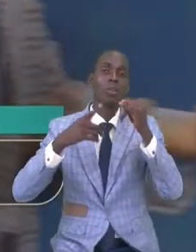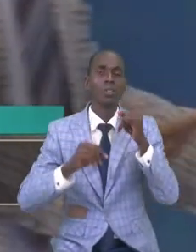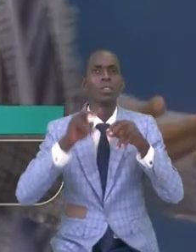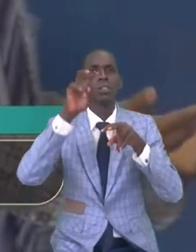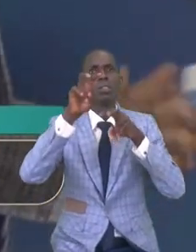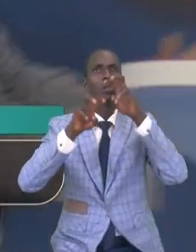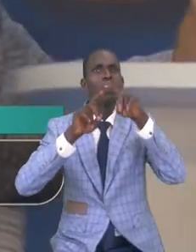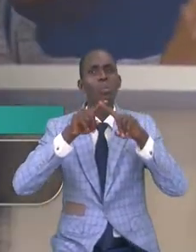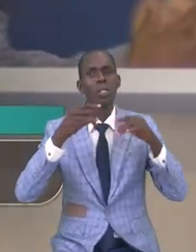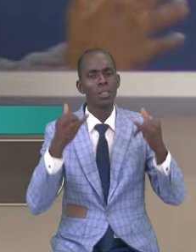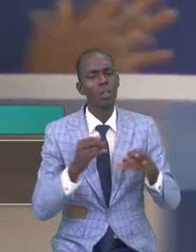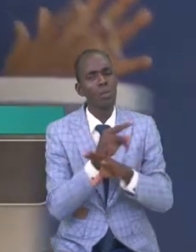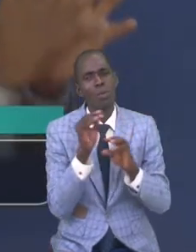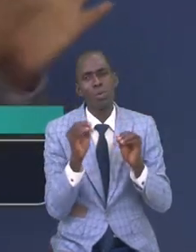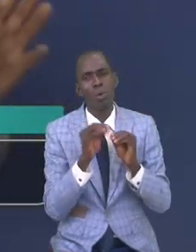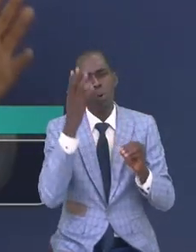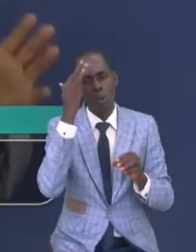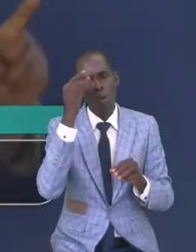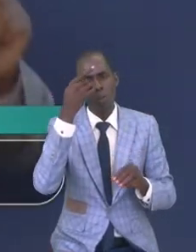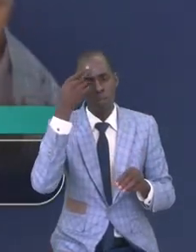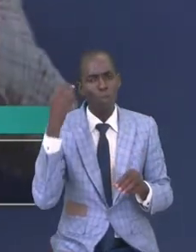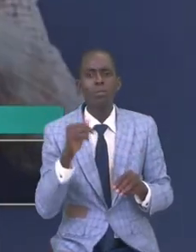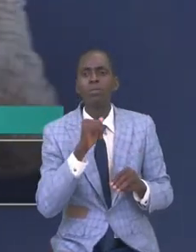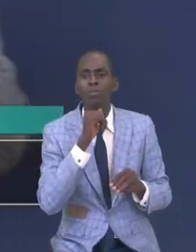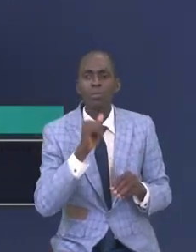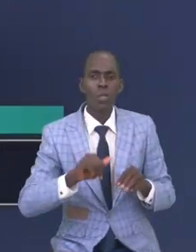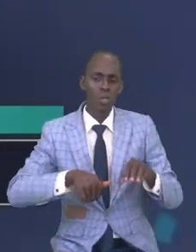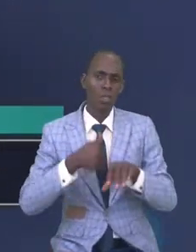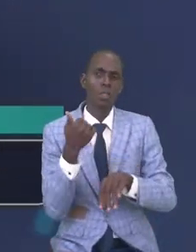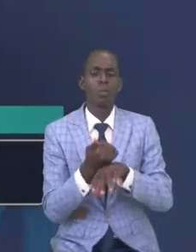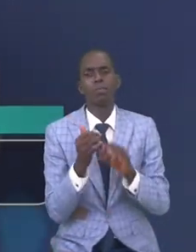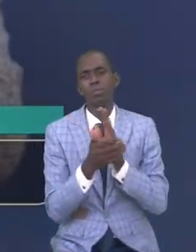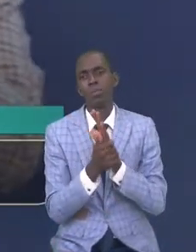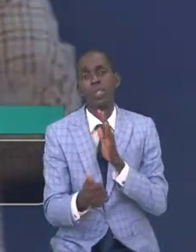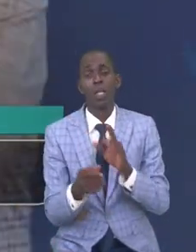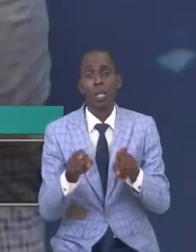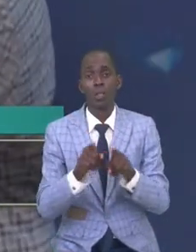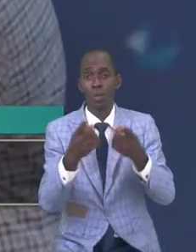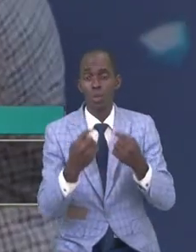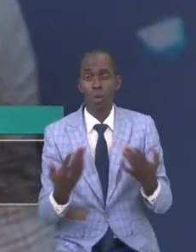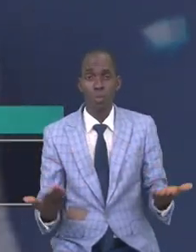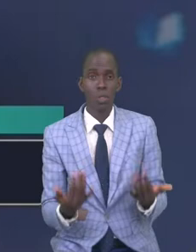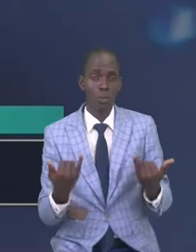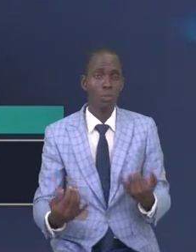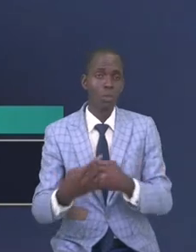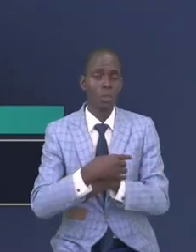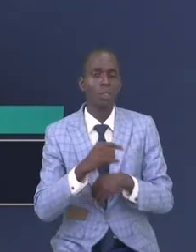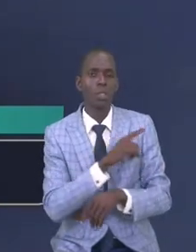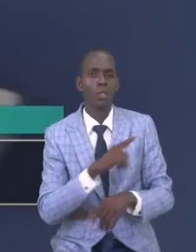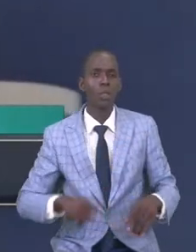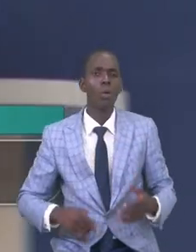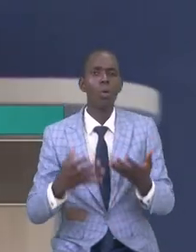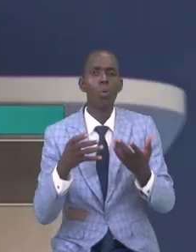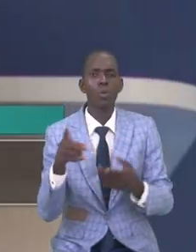Why? Unconfined potential. As you come here today, the Lord wants you to